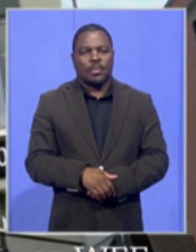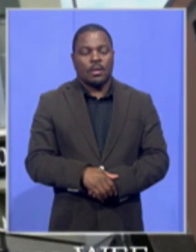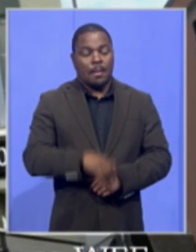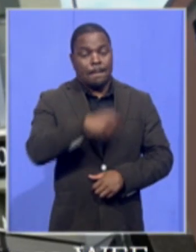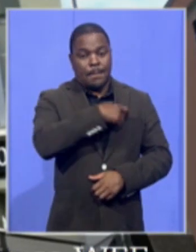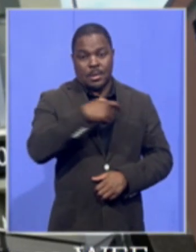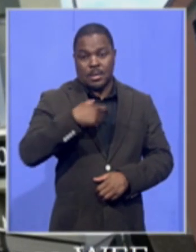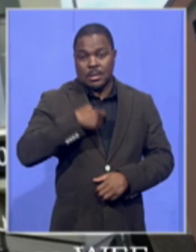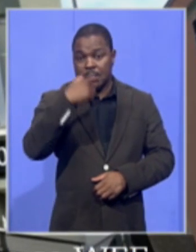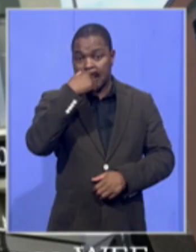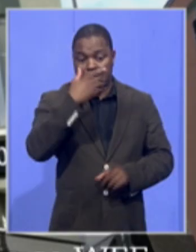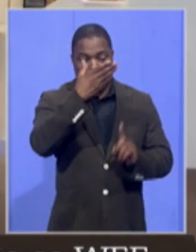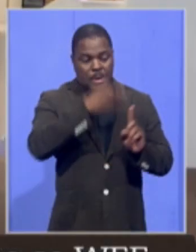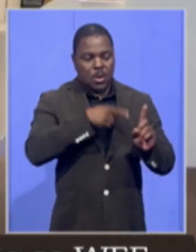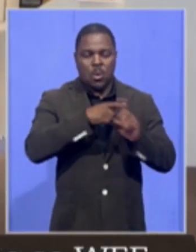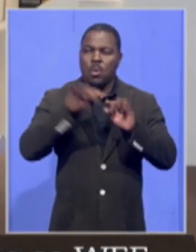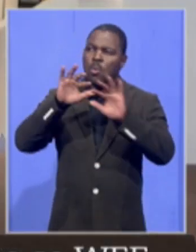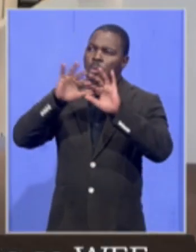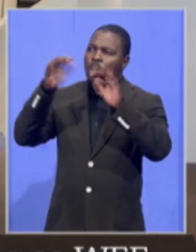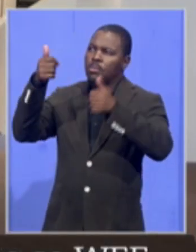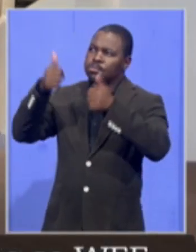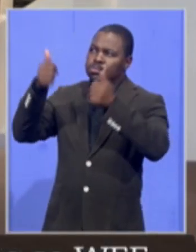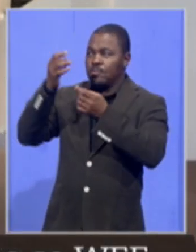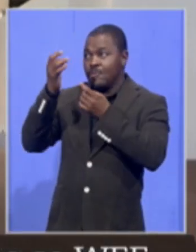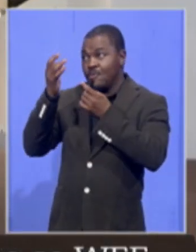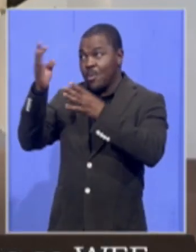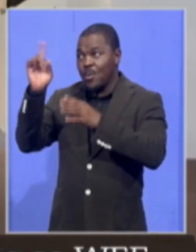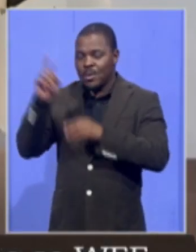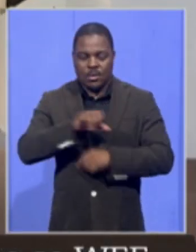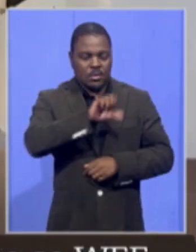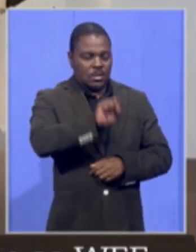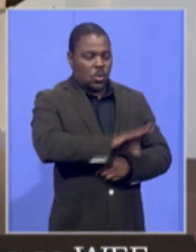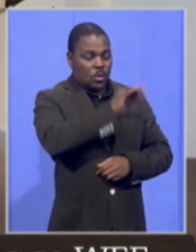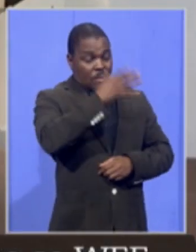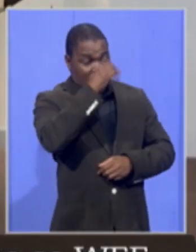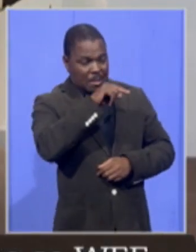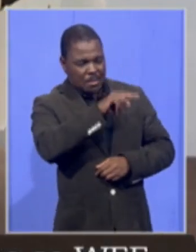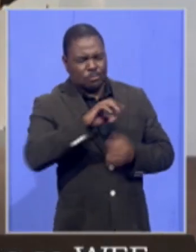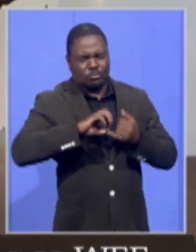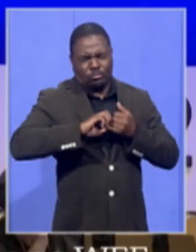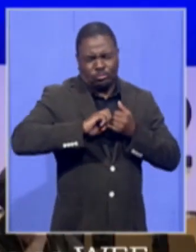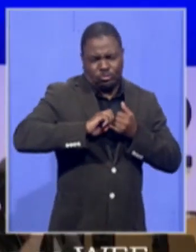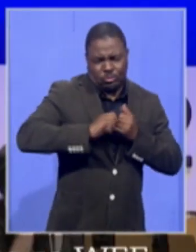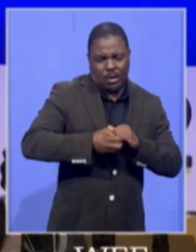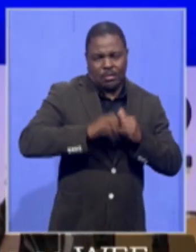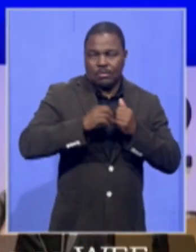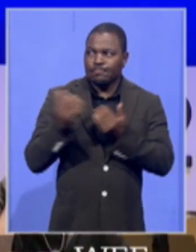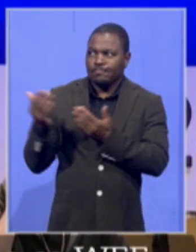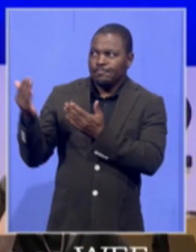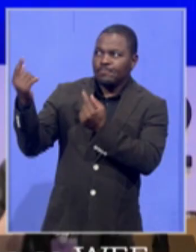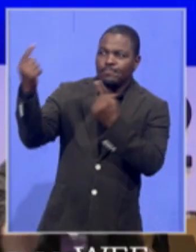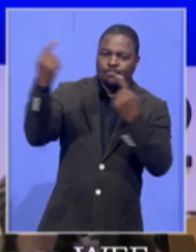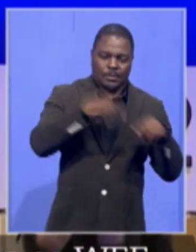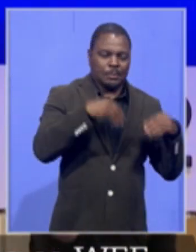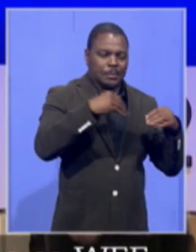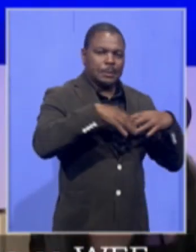Mopresidente Ramaphosa o bolella baetapele ba lefatshe hore mmuso wa habo o etsa sohle ho hohela batsetedi.